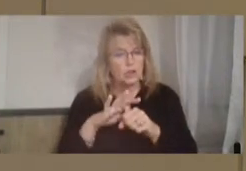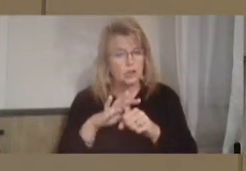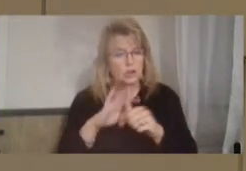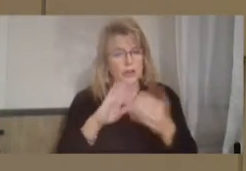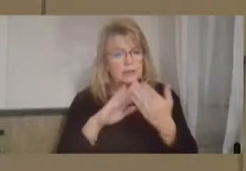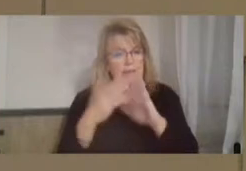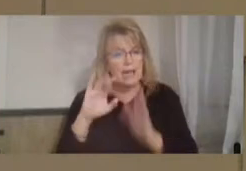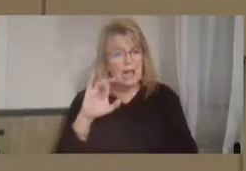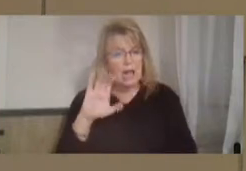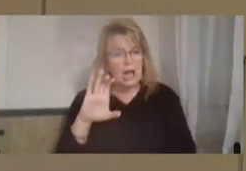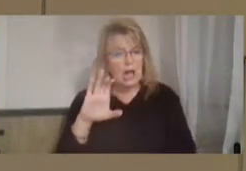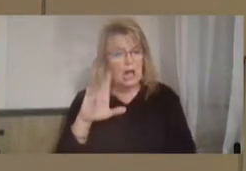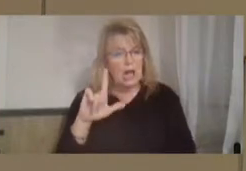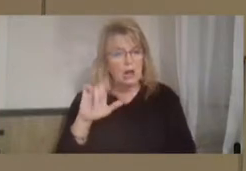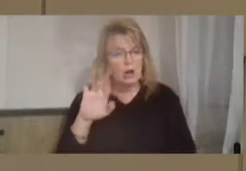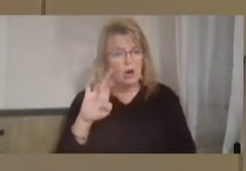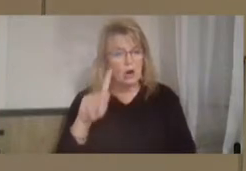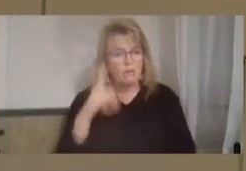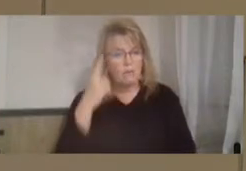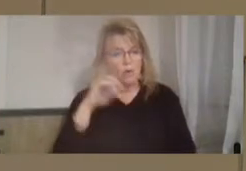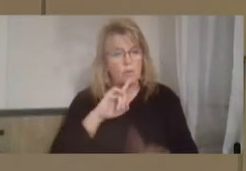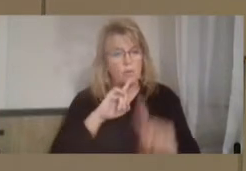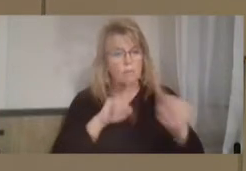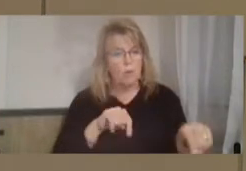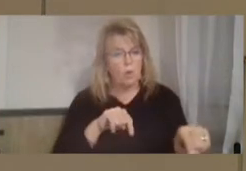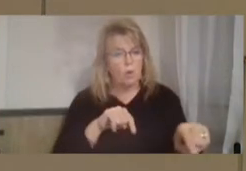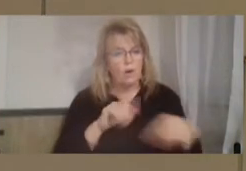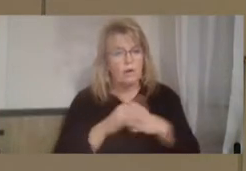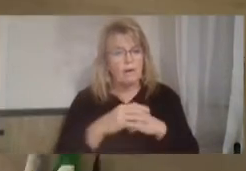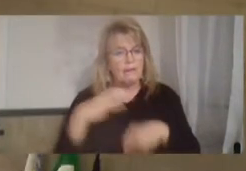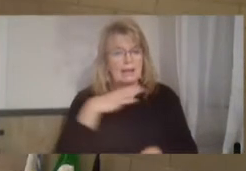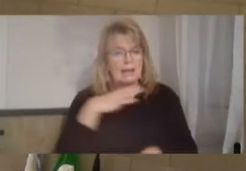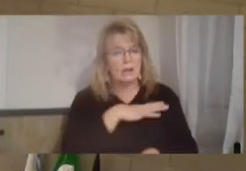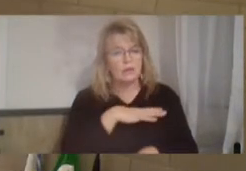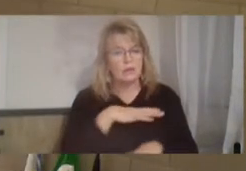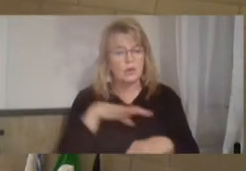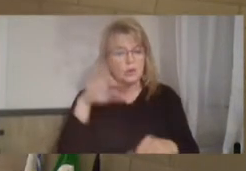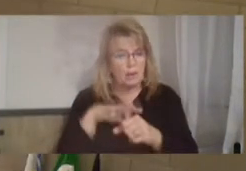for the report of the council nominations.